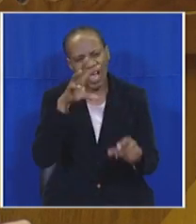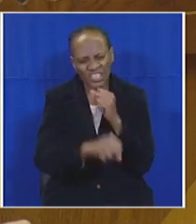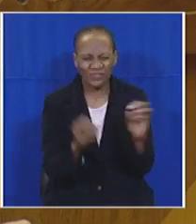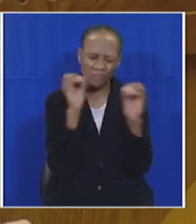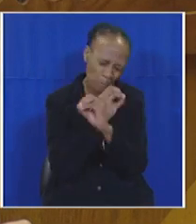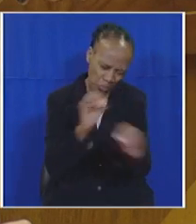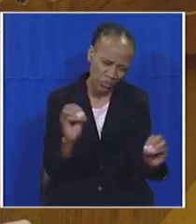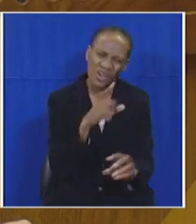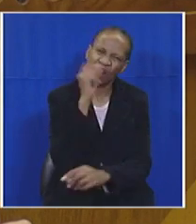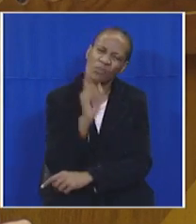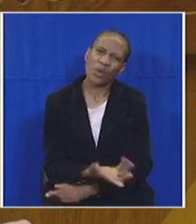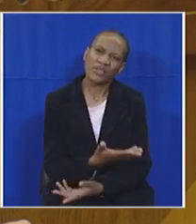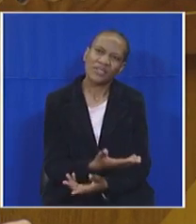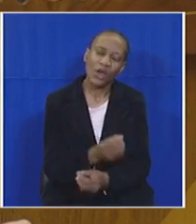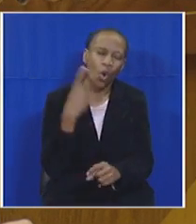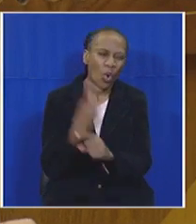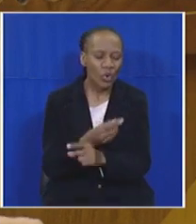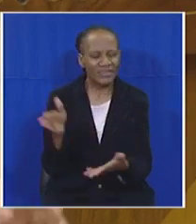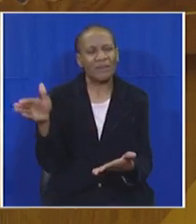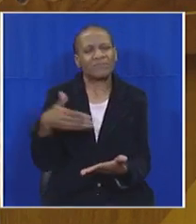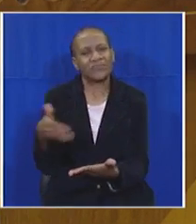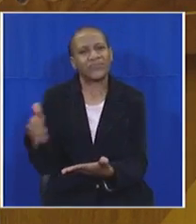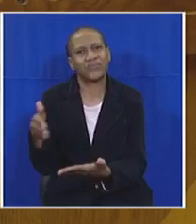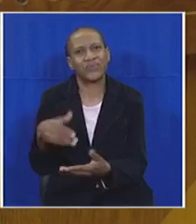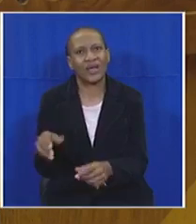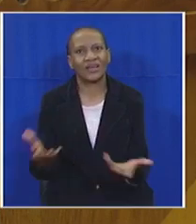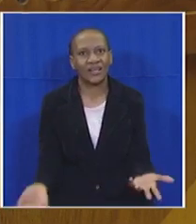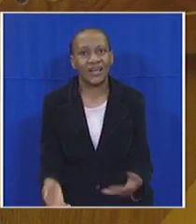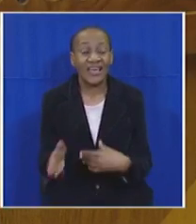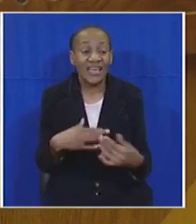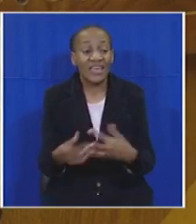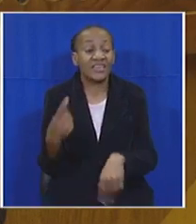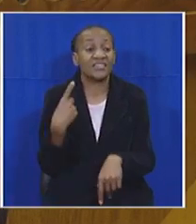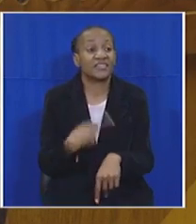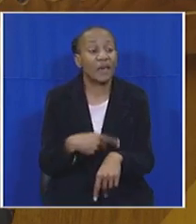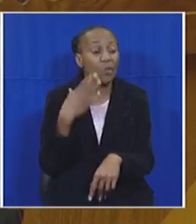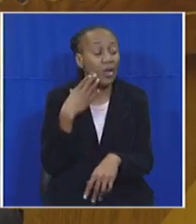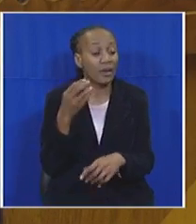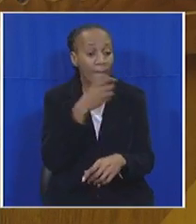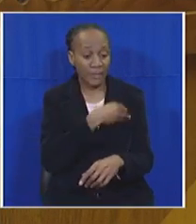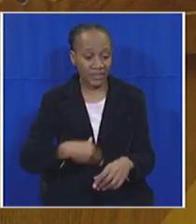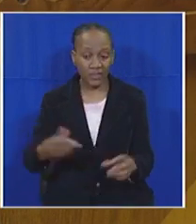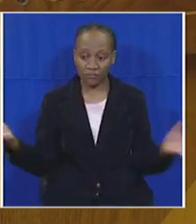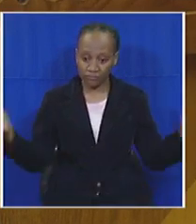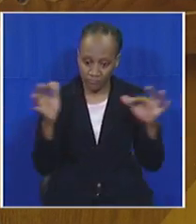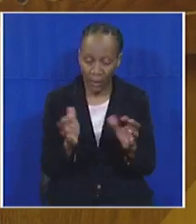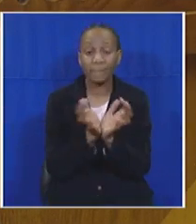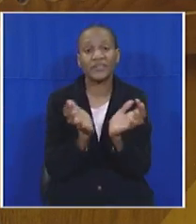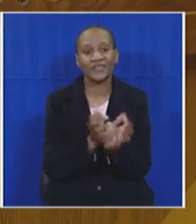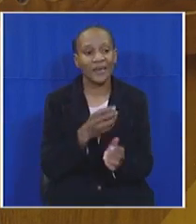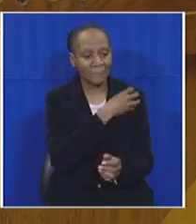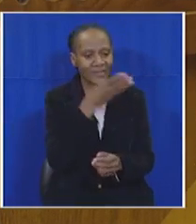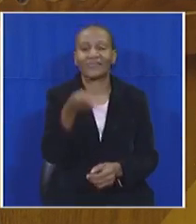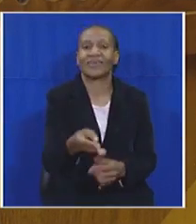nothing, who is more absent than present, but who shows up at any JZ 783 event and pretends to have military veteran